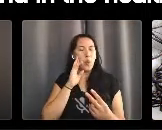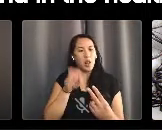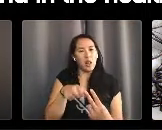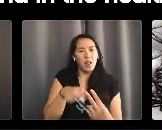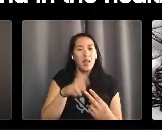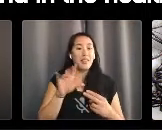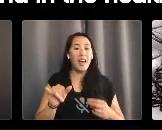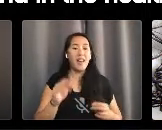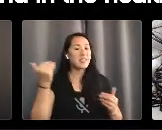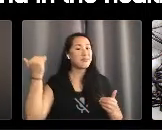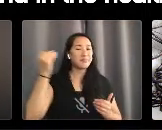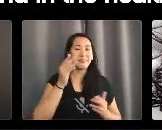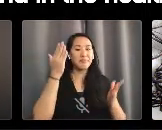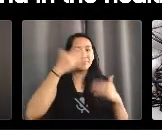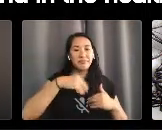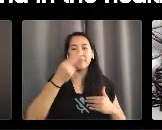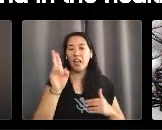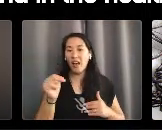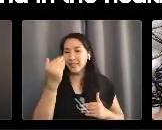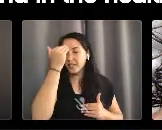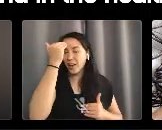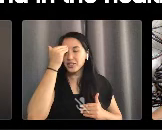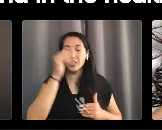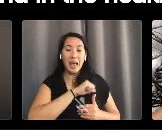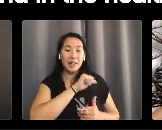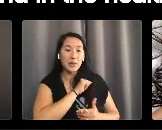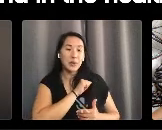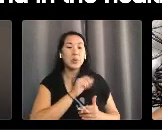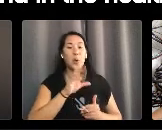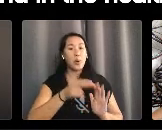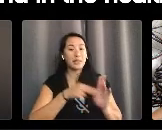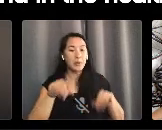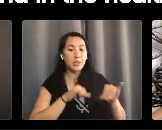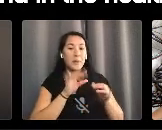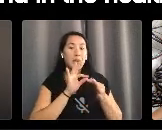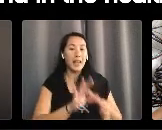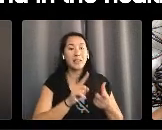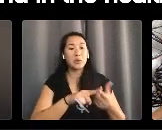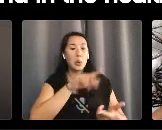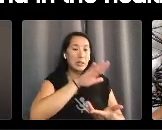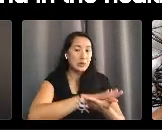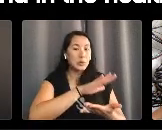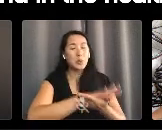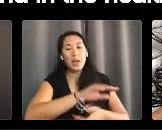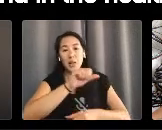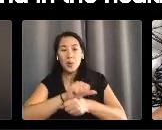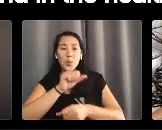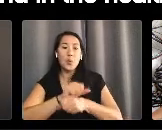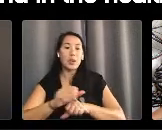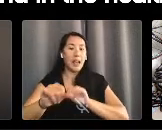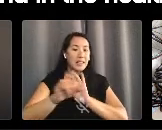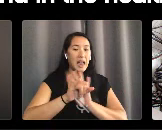and stereotypes that can manifest in things like the workplace, school, criminal justice system, and so forth. Now, there are